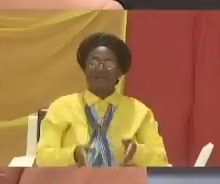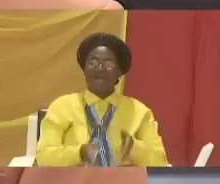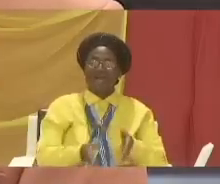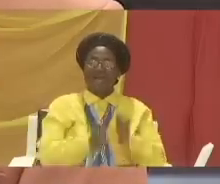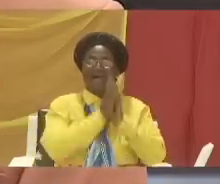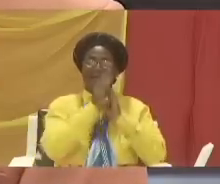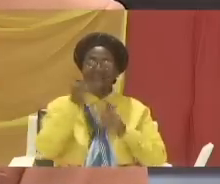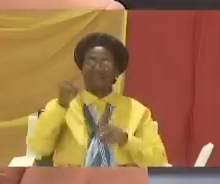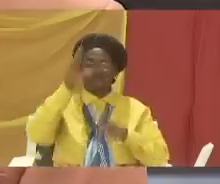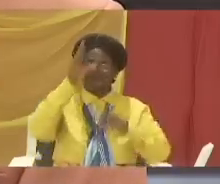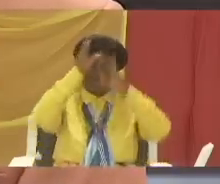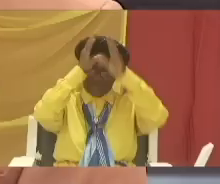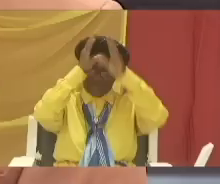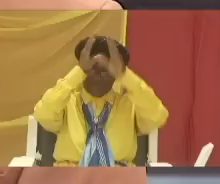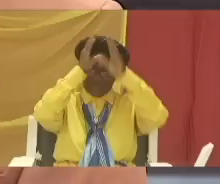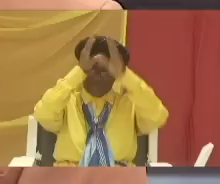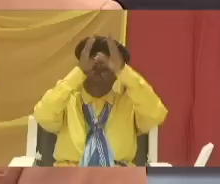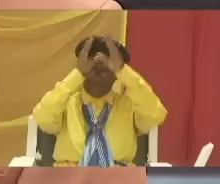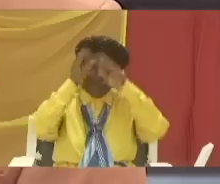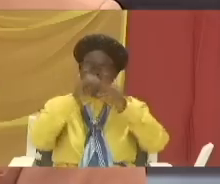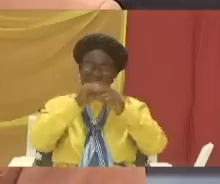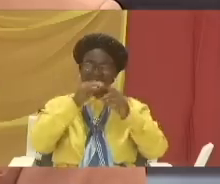he will give it to you.